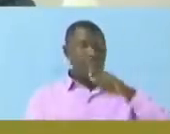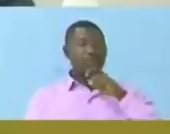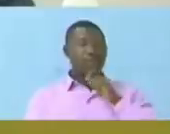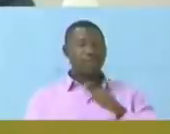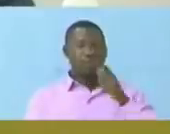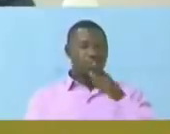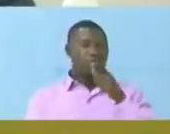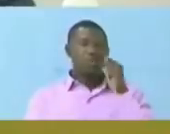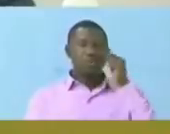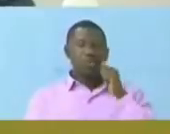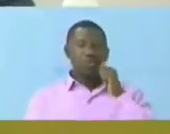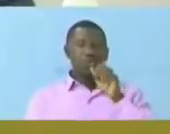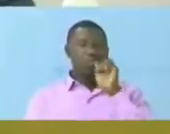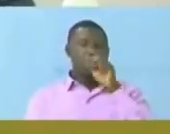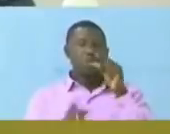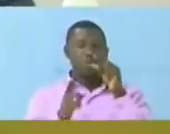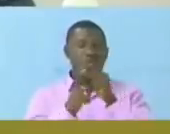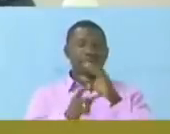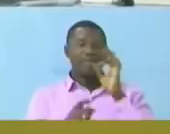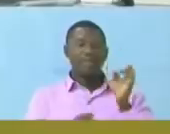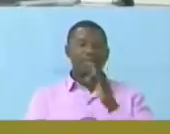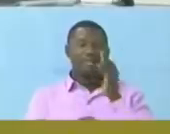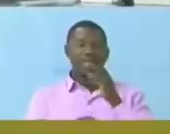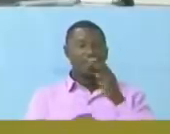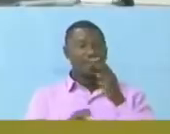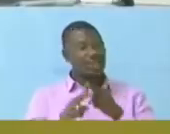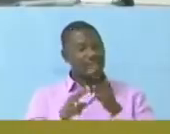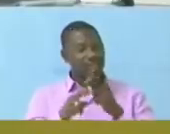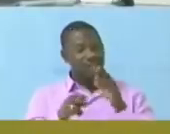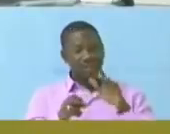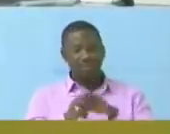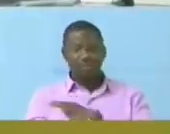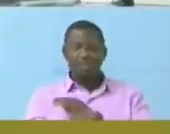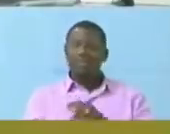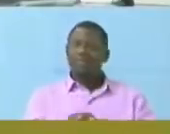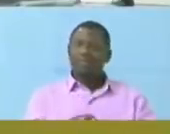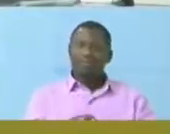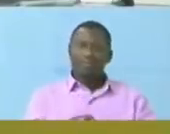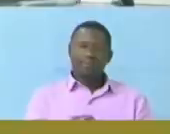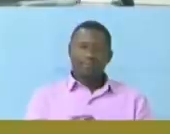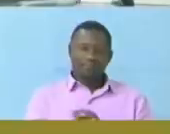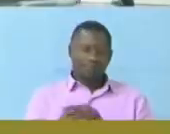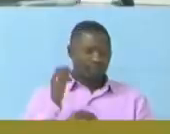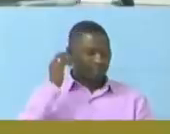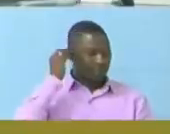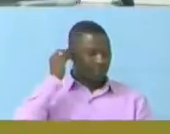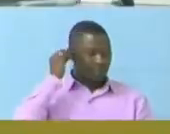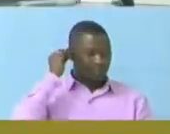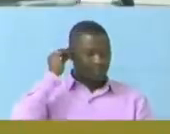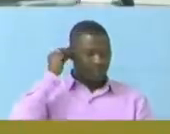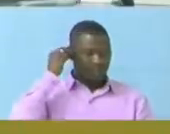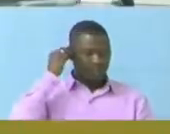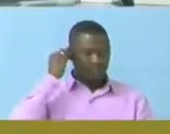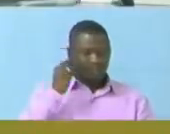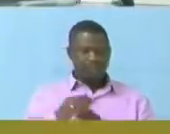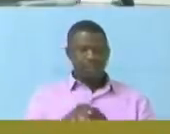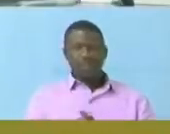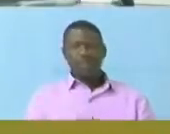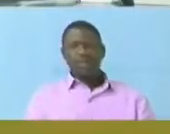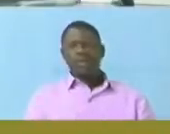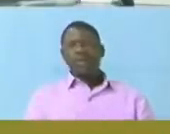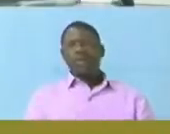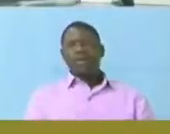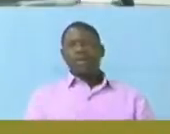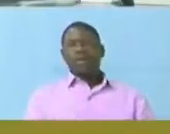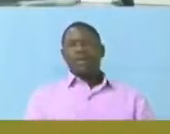very carefully. Ila kuma ka woni ke katon bo bakale be mem fola ka do mole mi alon ko e mole mi mi alon ko e loya